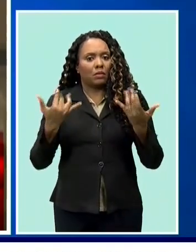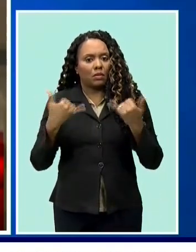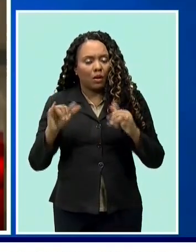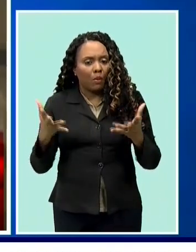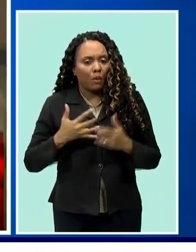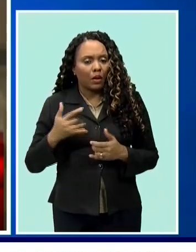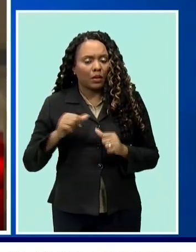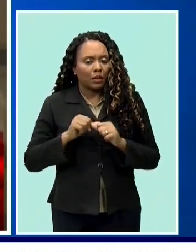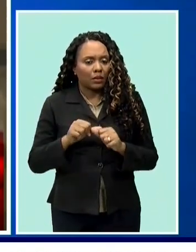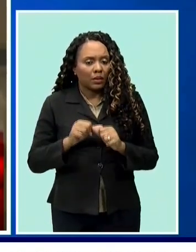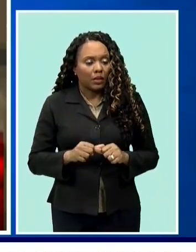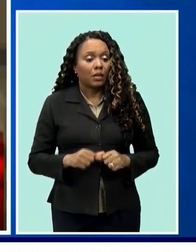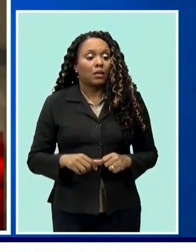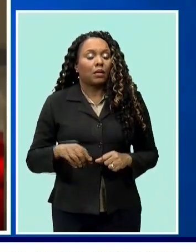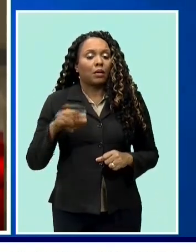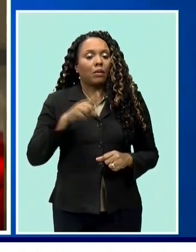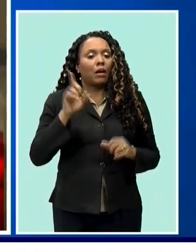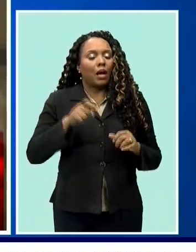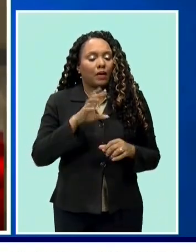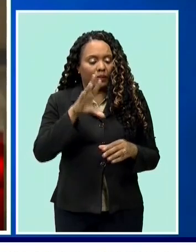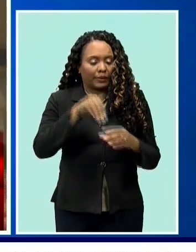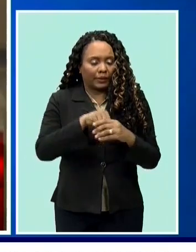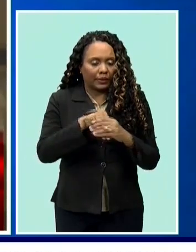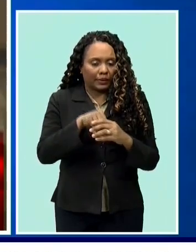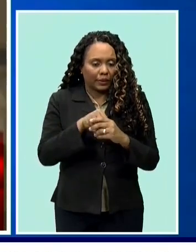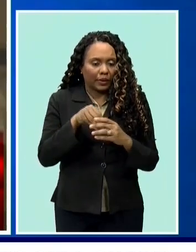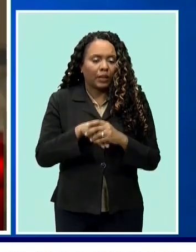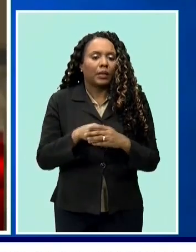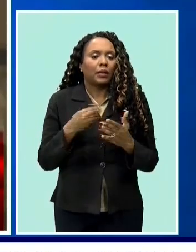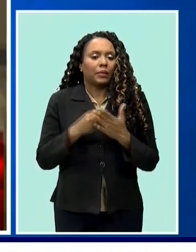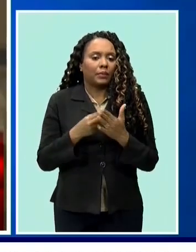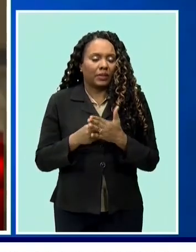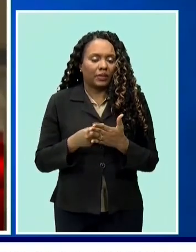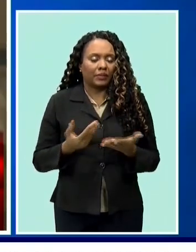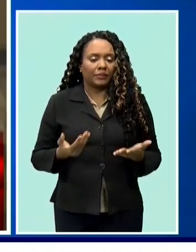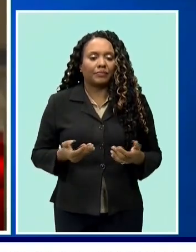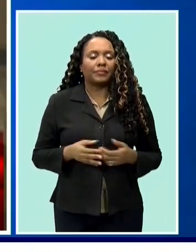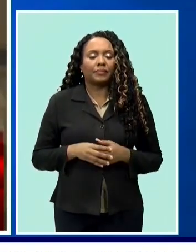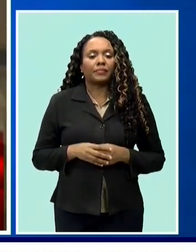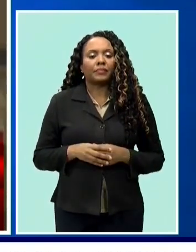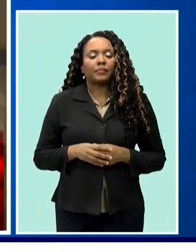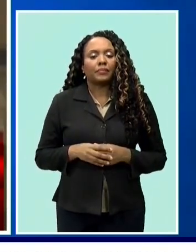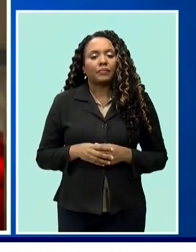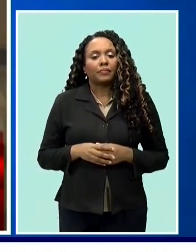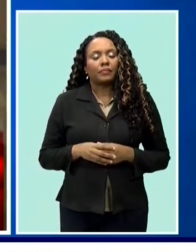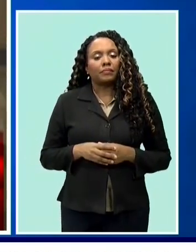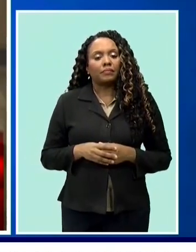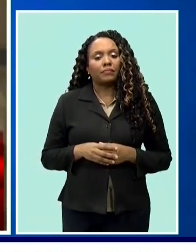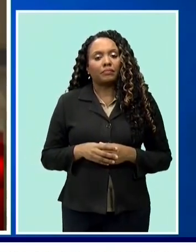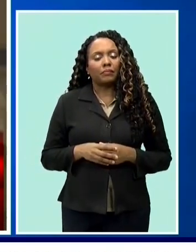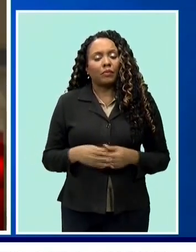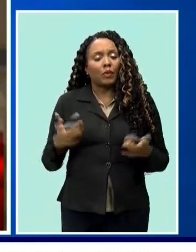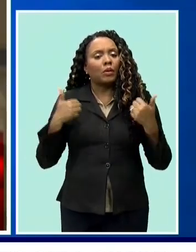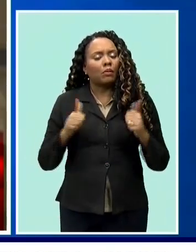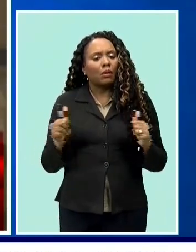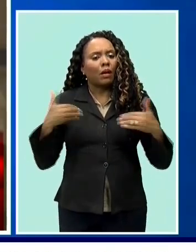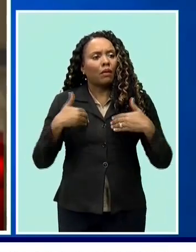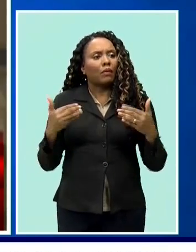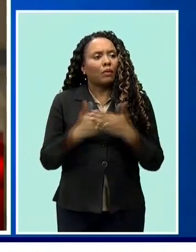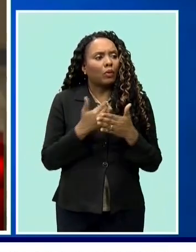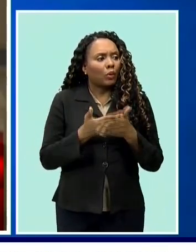you being the government wants it to continue, that you will now subsidize it. So we're trying to get to a new model for